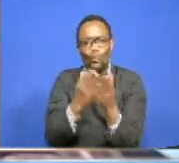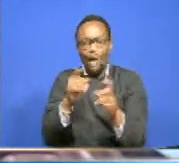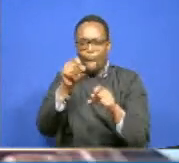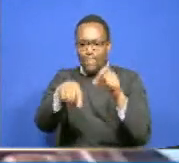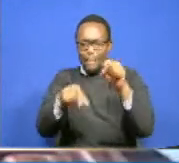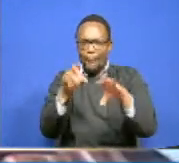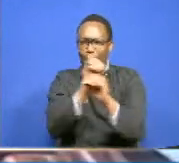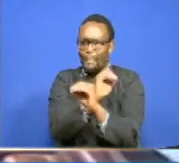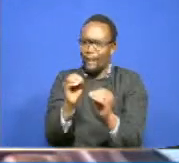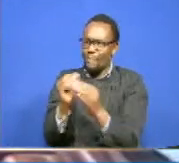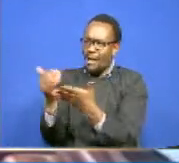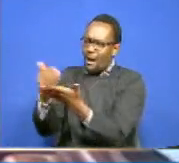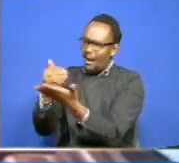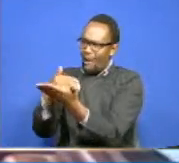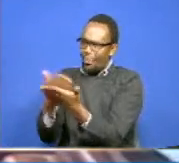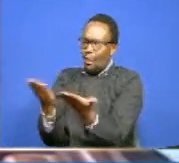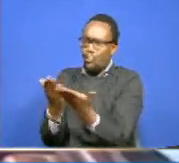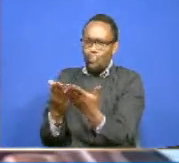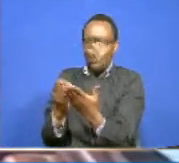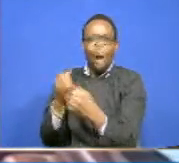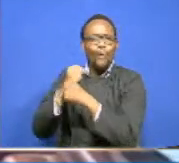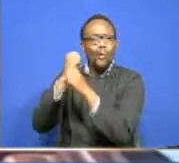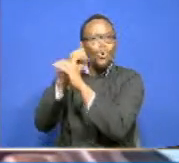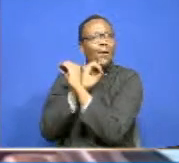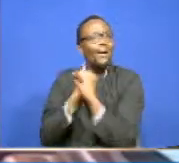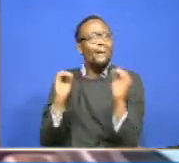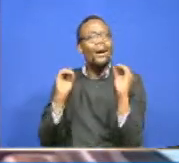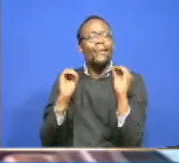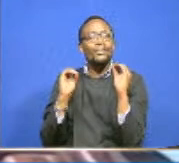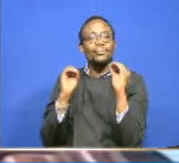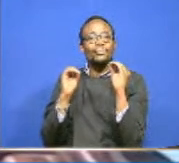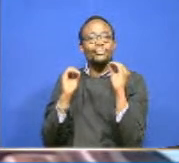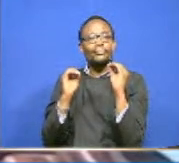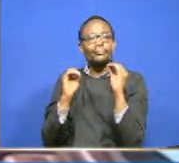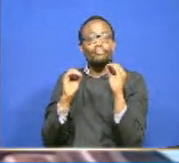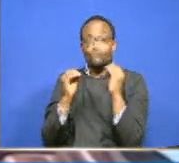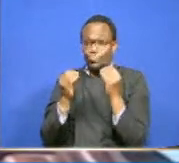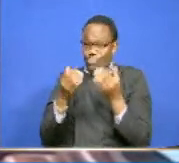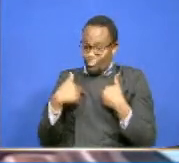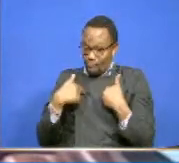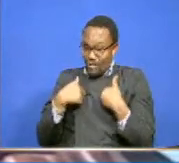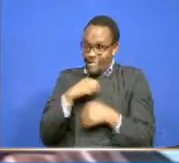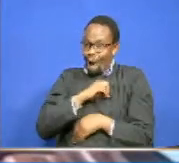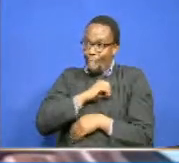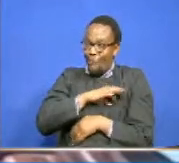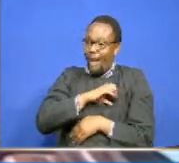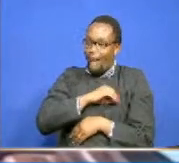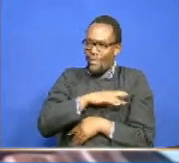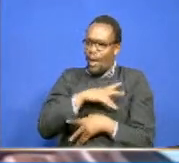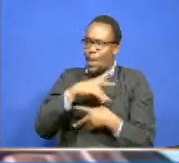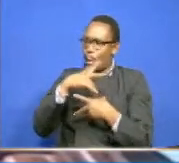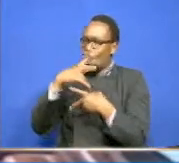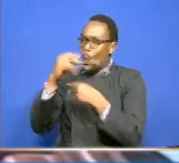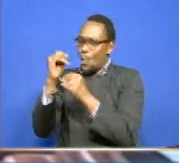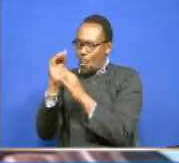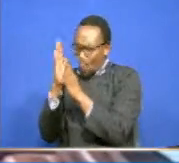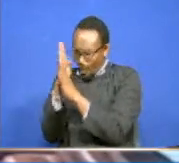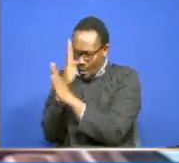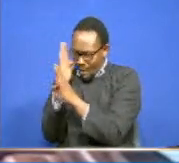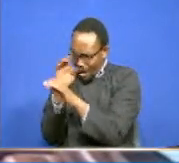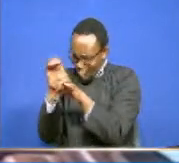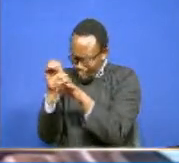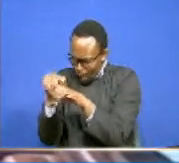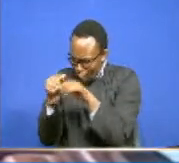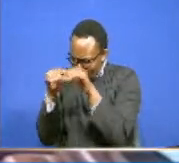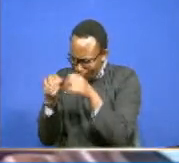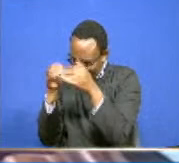sown and gathering where you have not scattered seed. So I was afraid and went out and hid your talent in